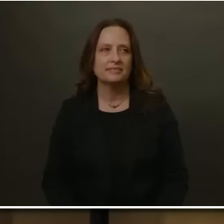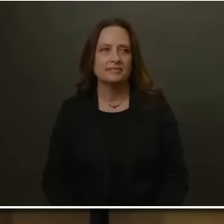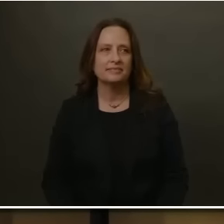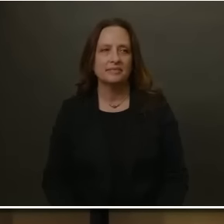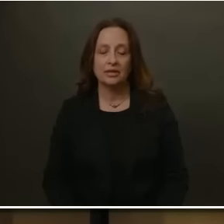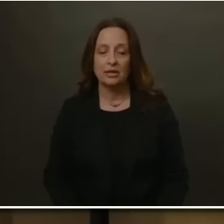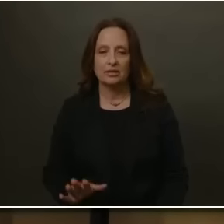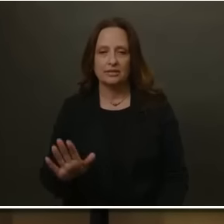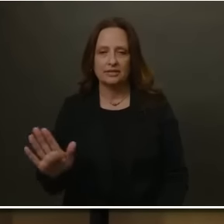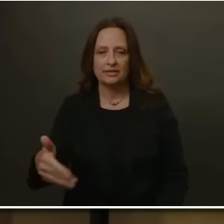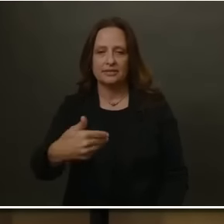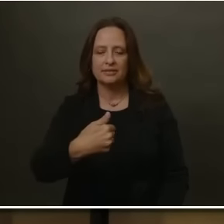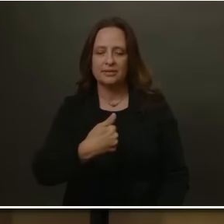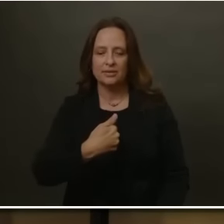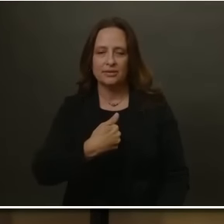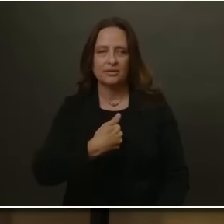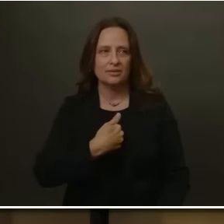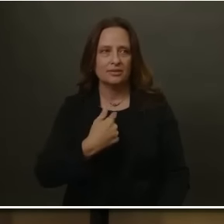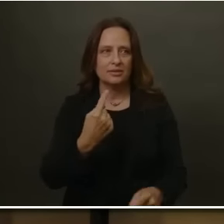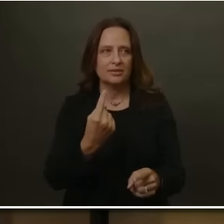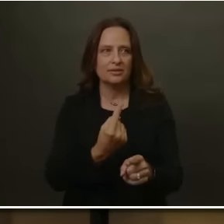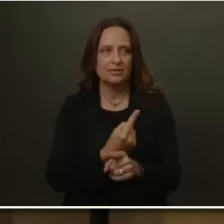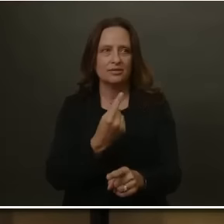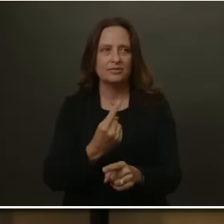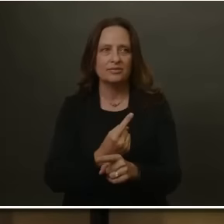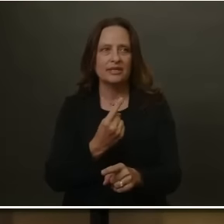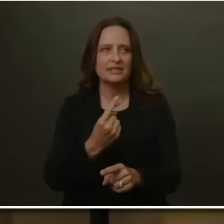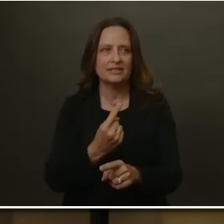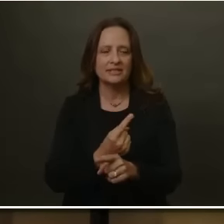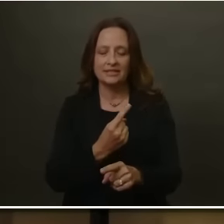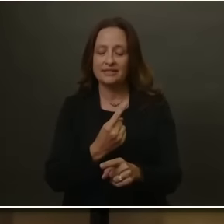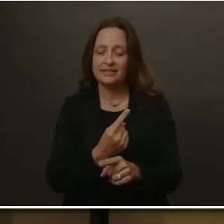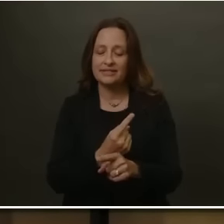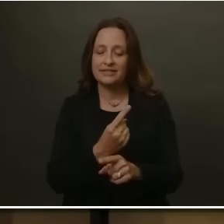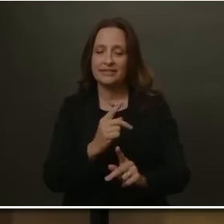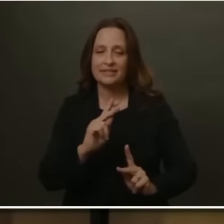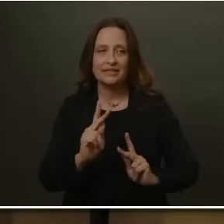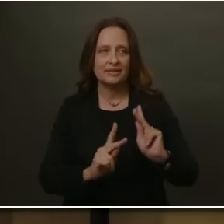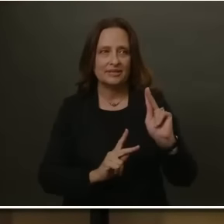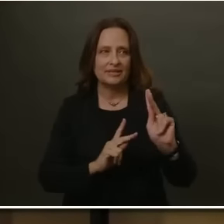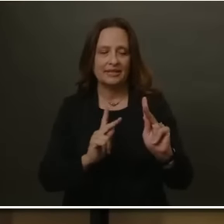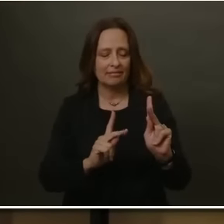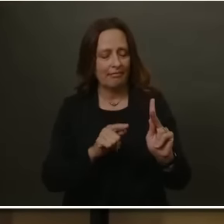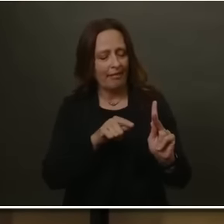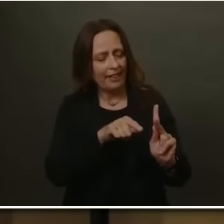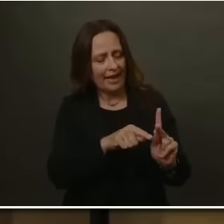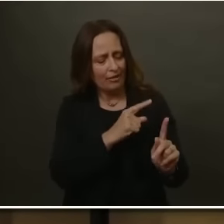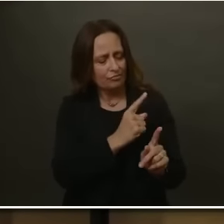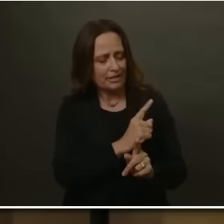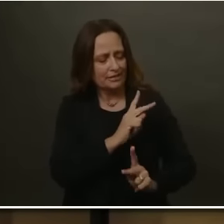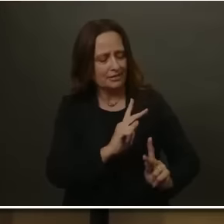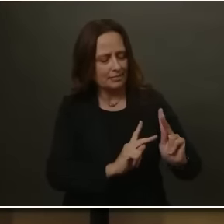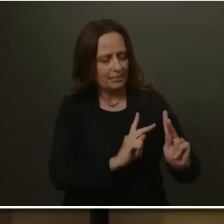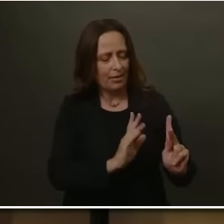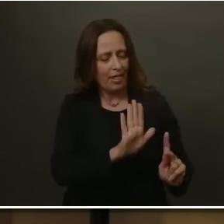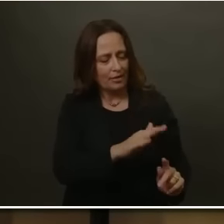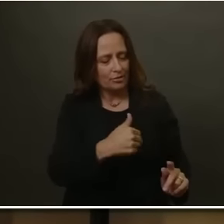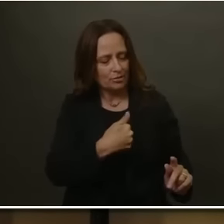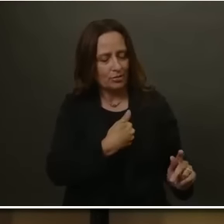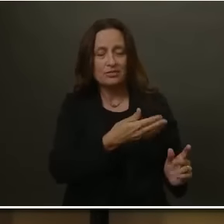Nuiyua naipaha, nuanangwa muakandun ke hina musasuanduit. Ke nuiyua